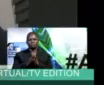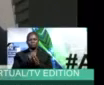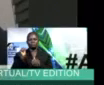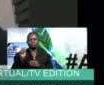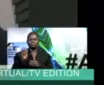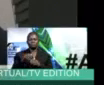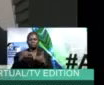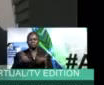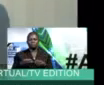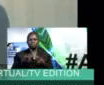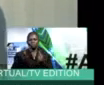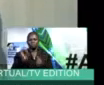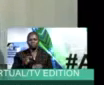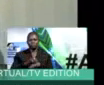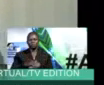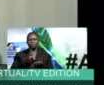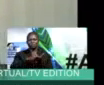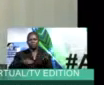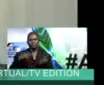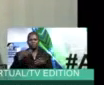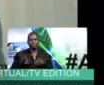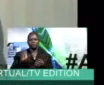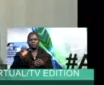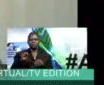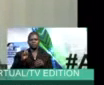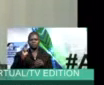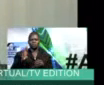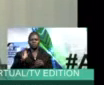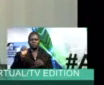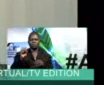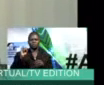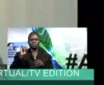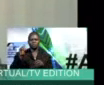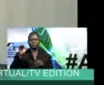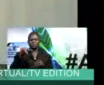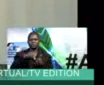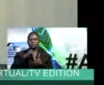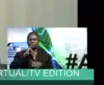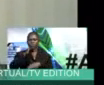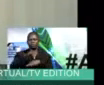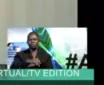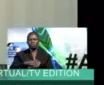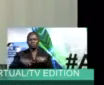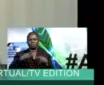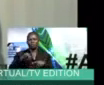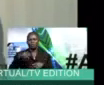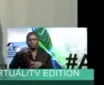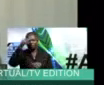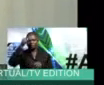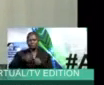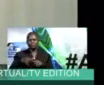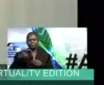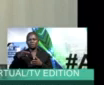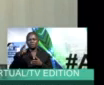yes. Yes. Now, quickly on removal of subsidy. This is ongoing. And